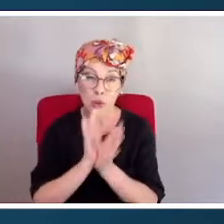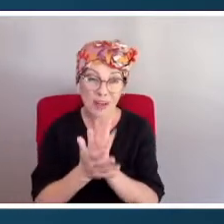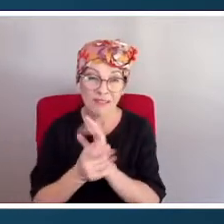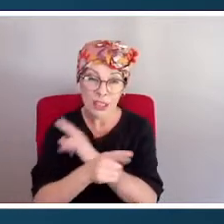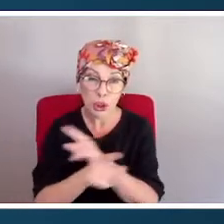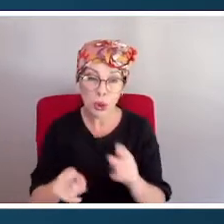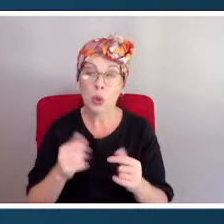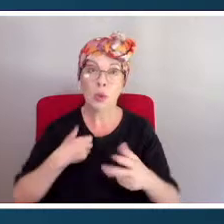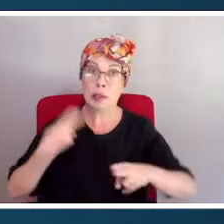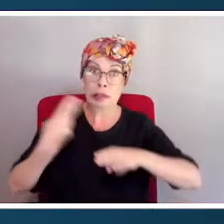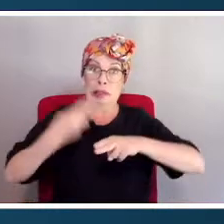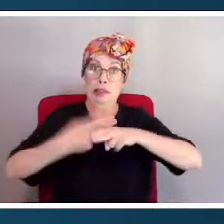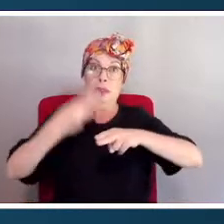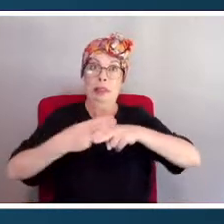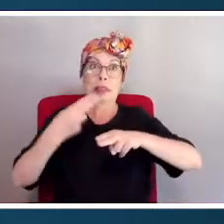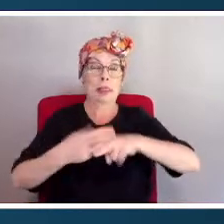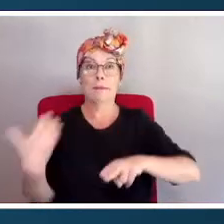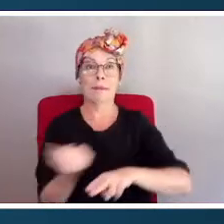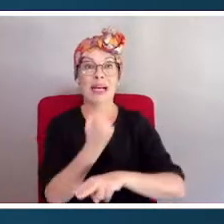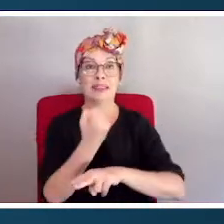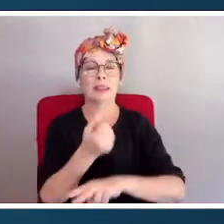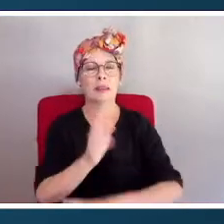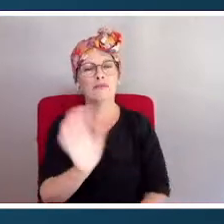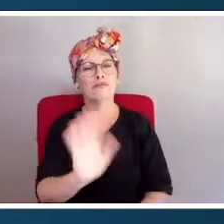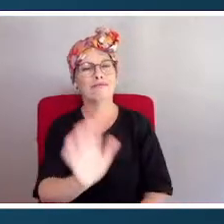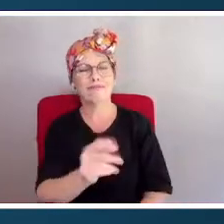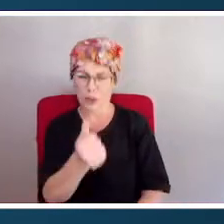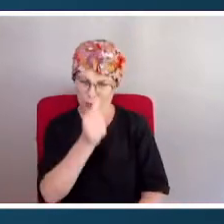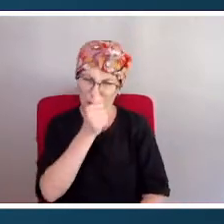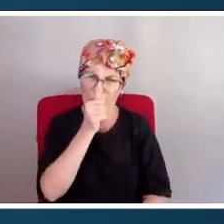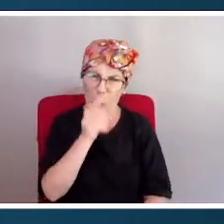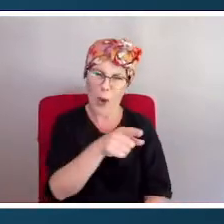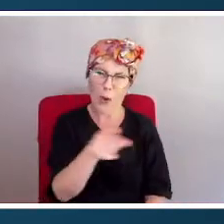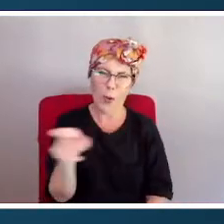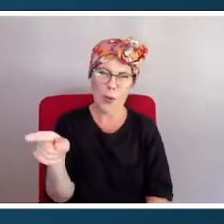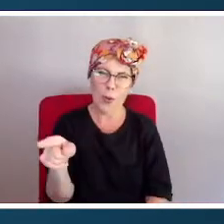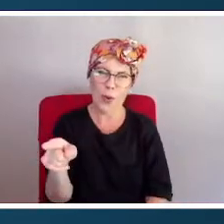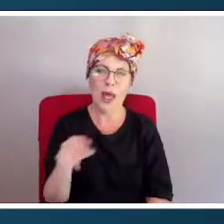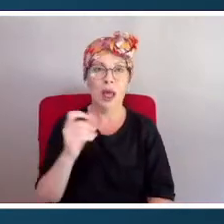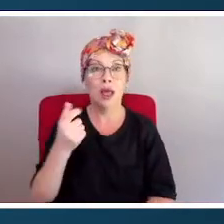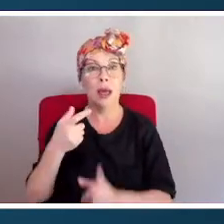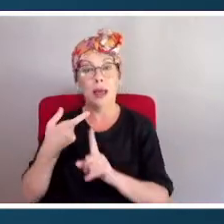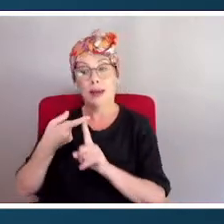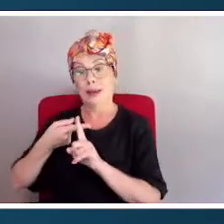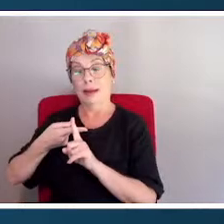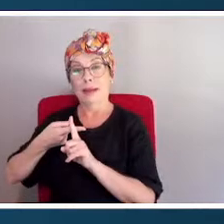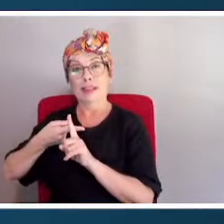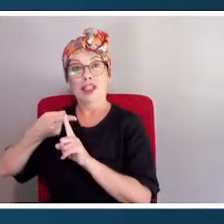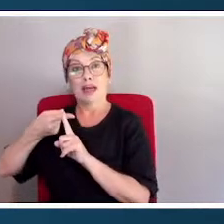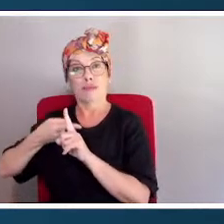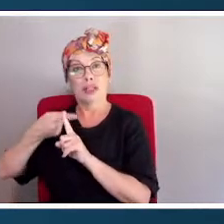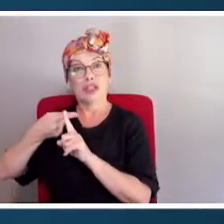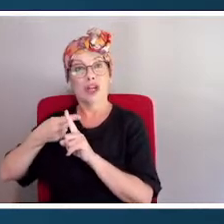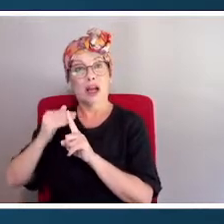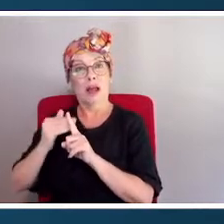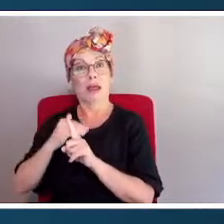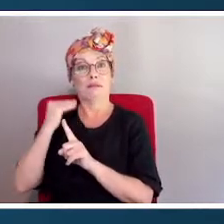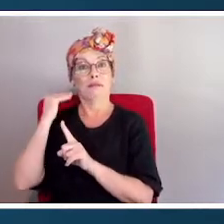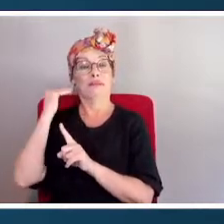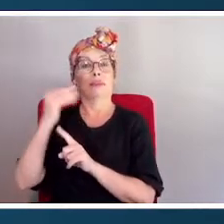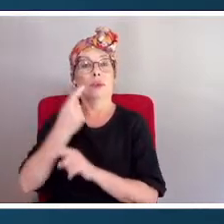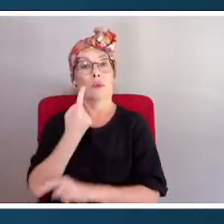on climate change. A temperature rise beyond 1.5 degrees Celsius will have great impacts on the